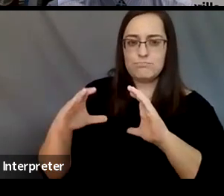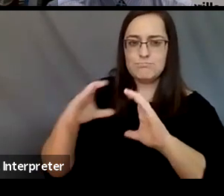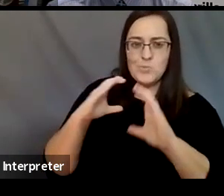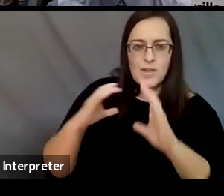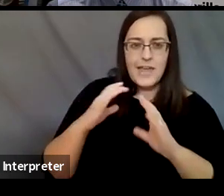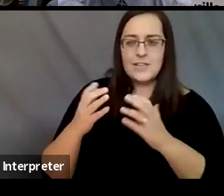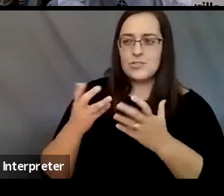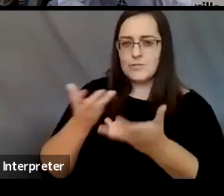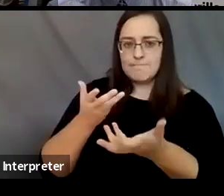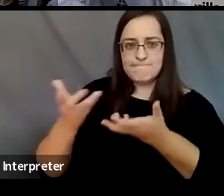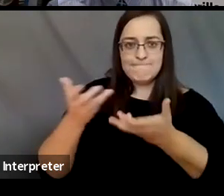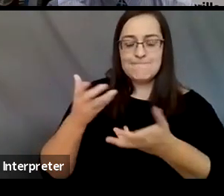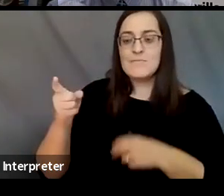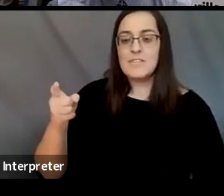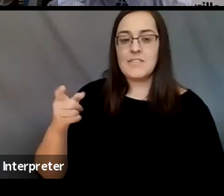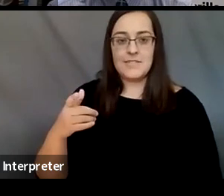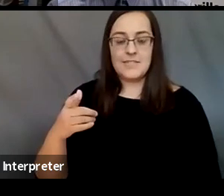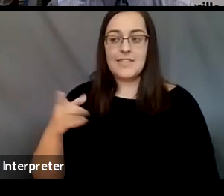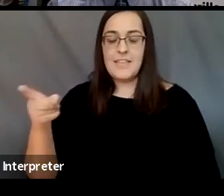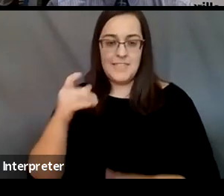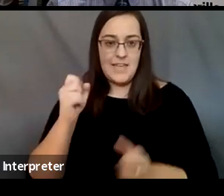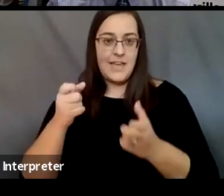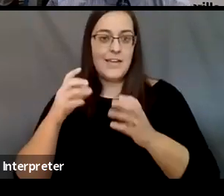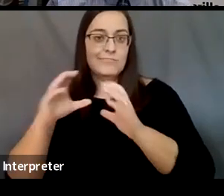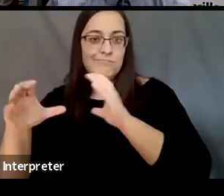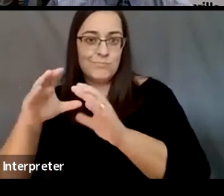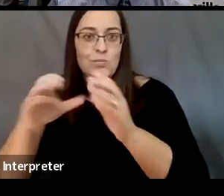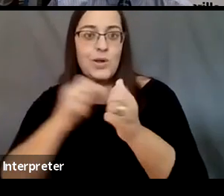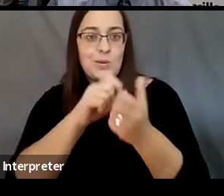have open communication with their students. And so